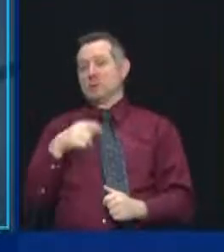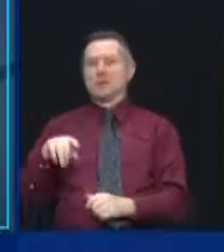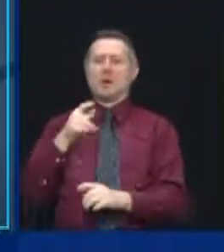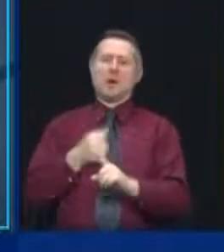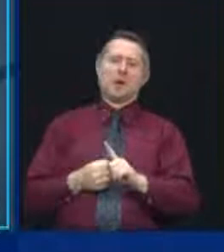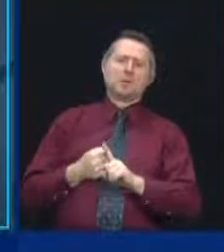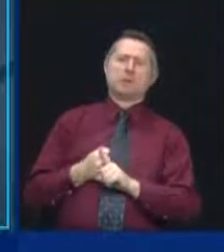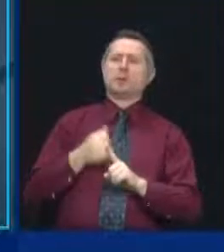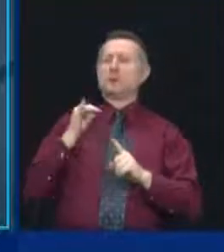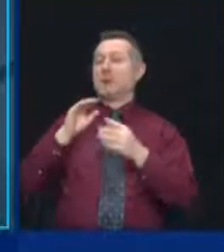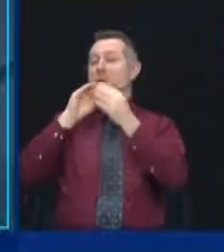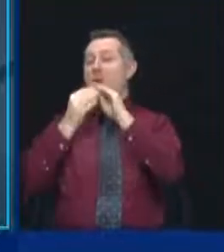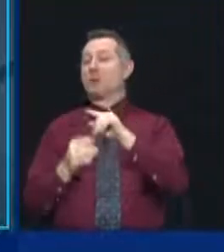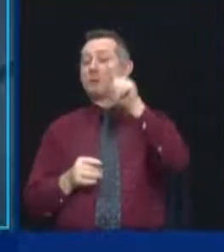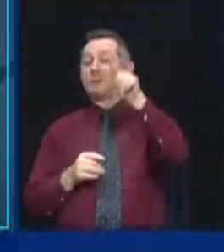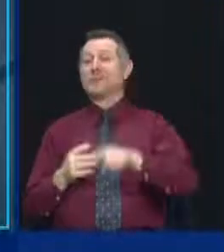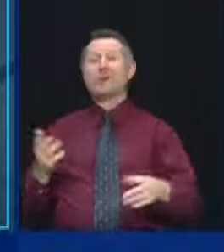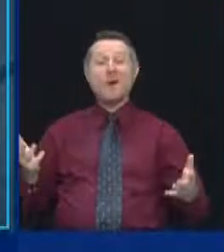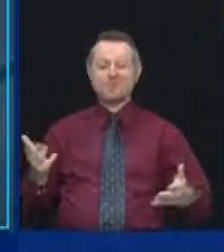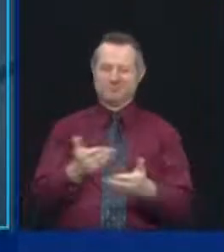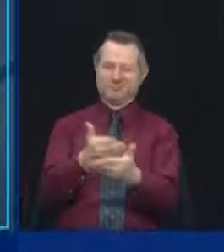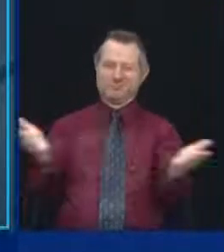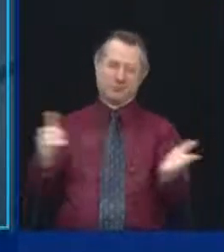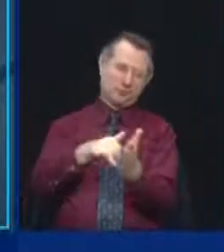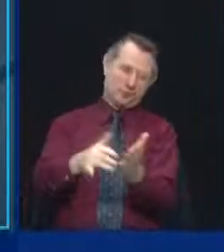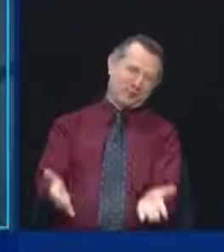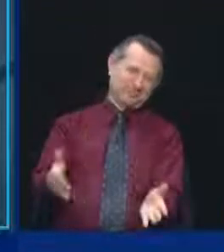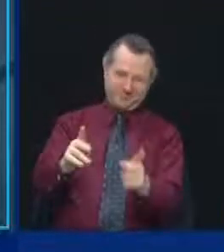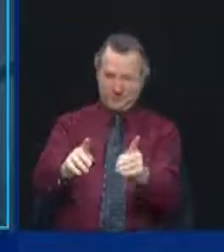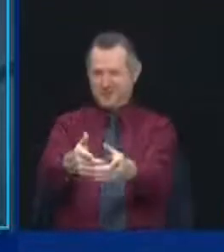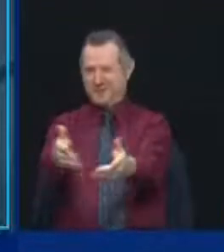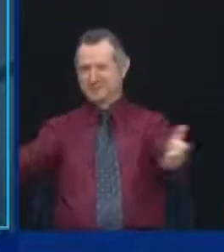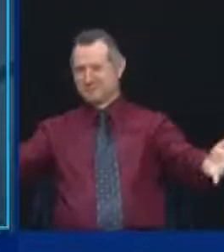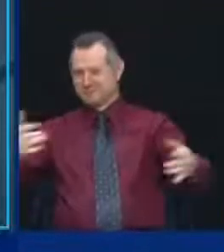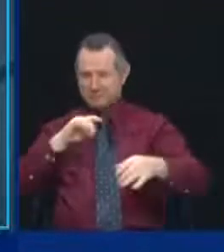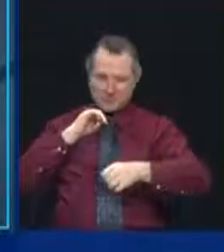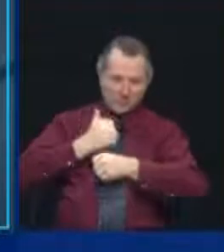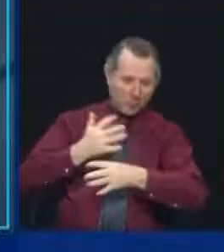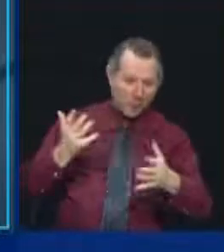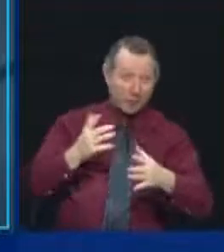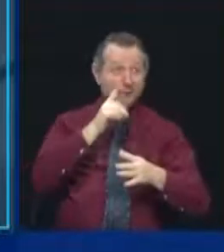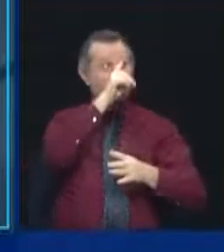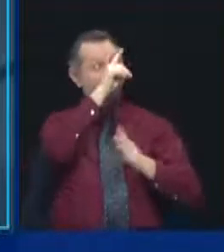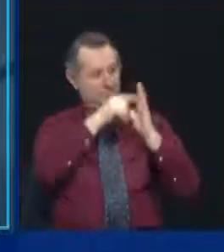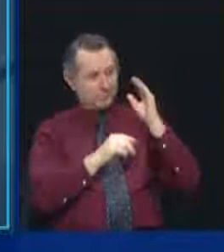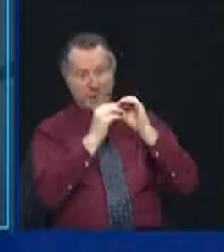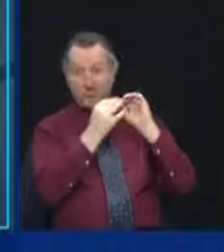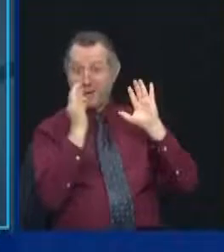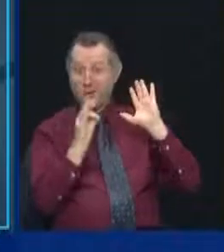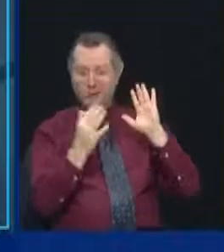It is a function of the collective. It's the behavior of the collective.